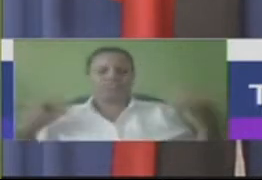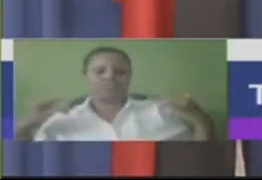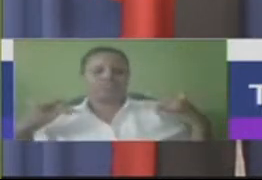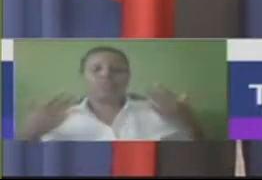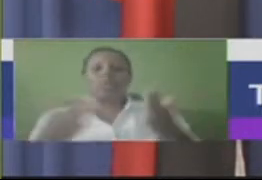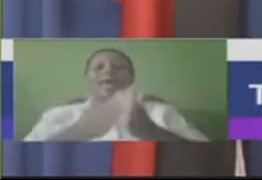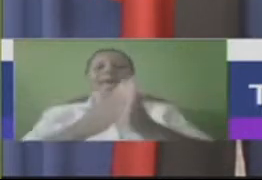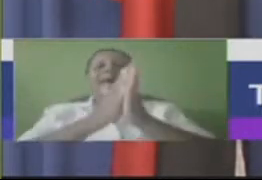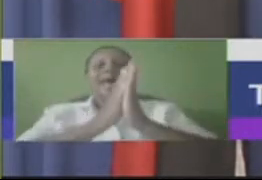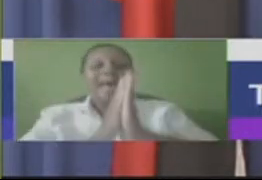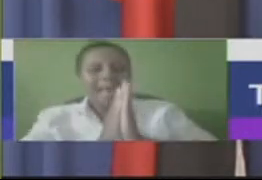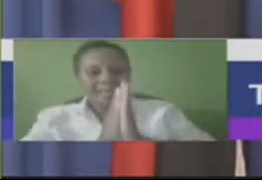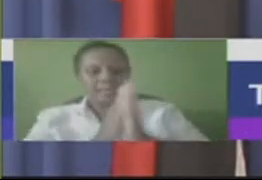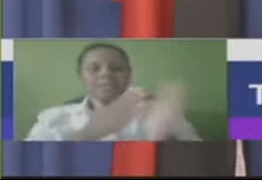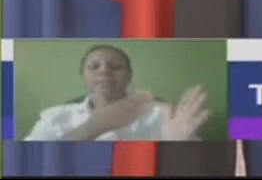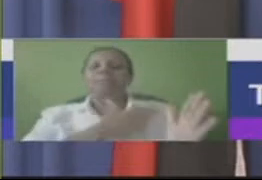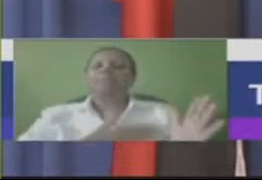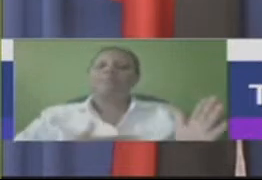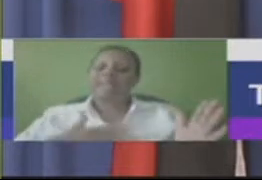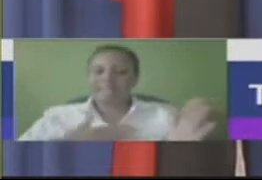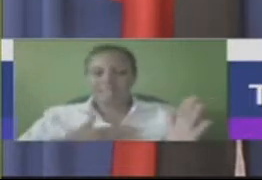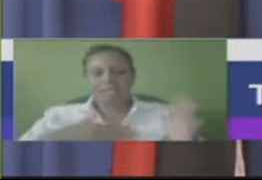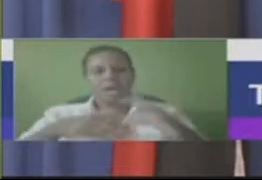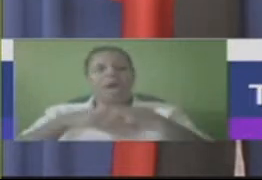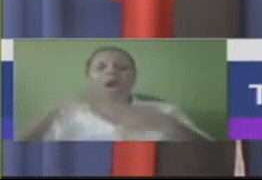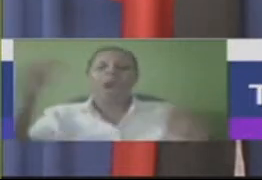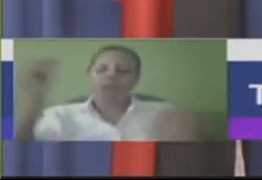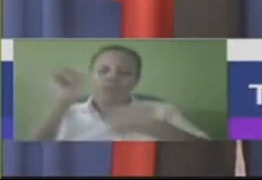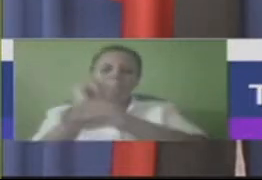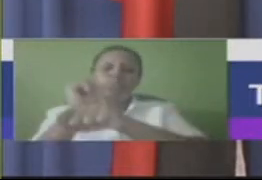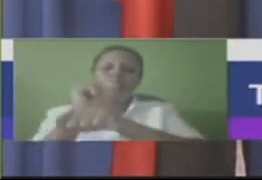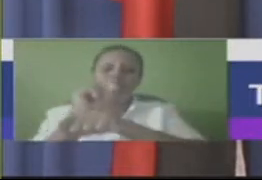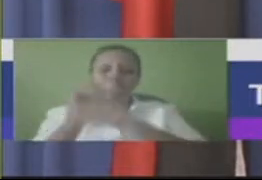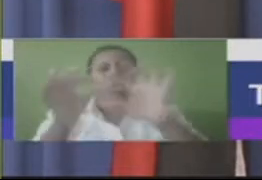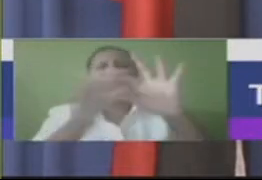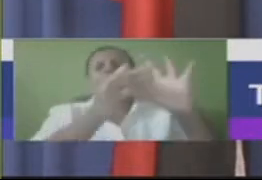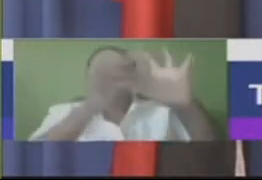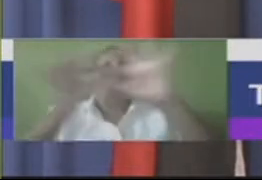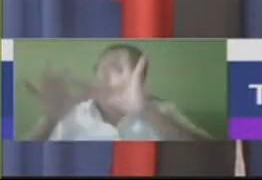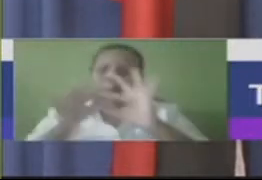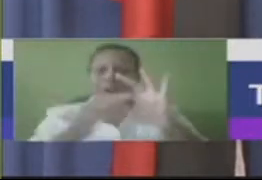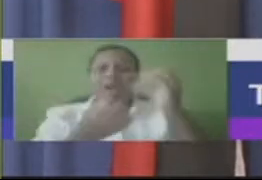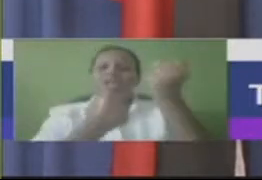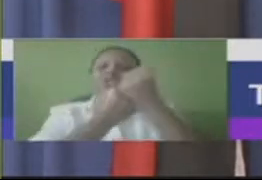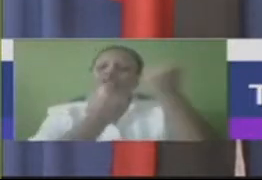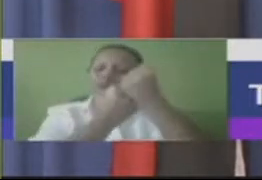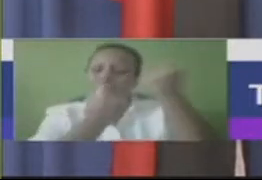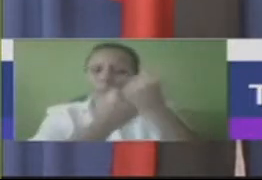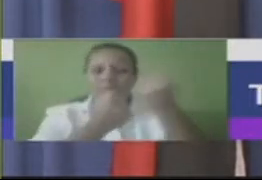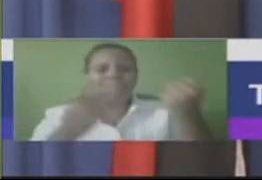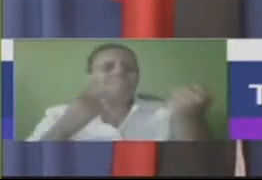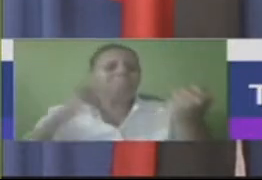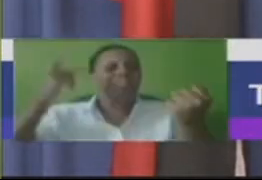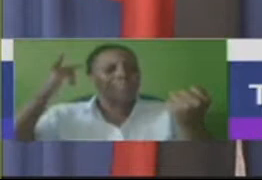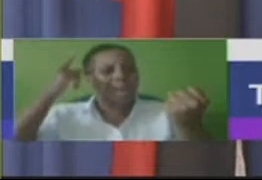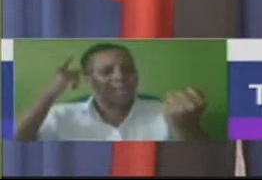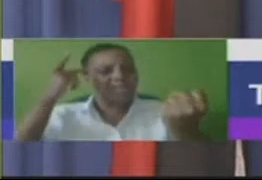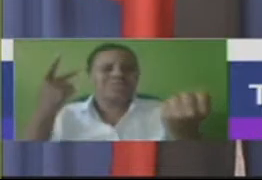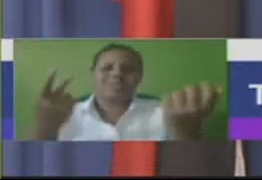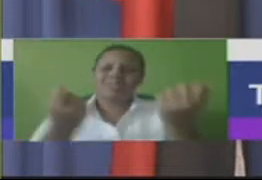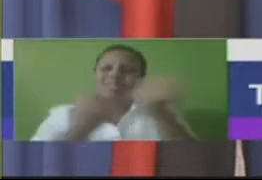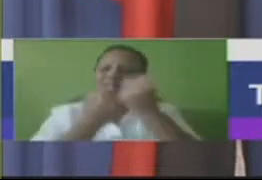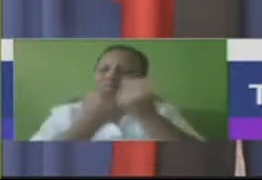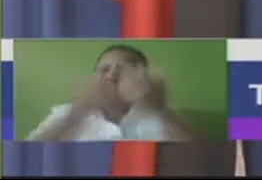to cooperate, help the parents, help the children. You know all